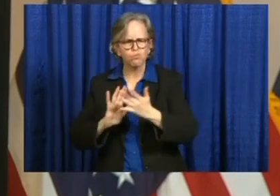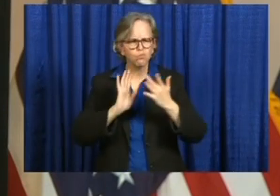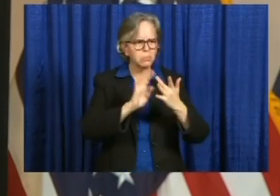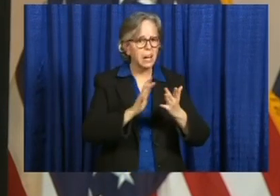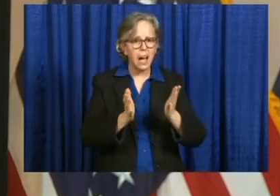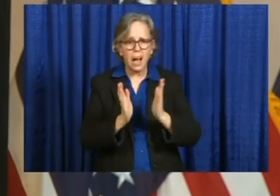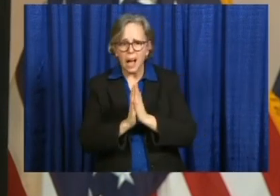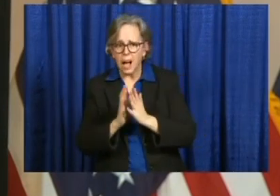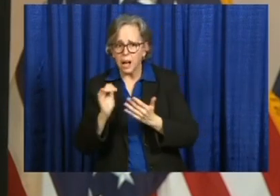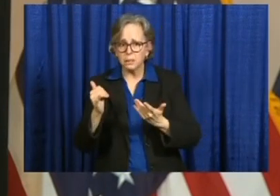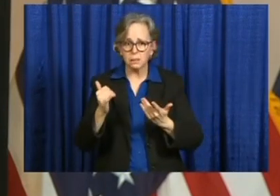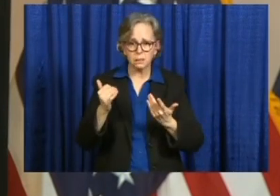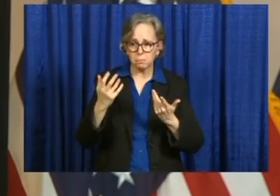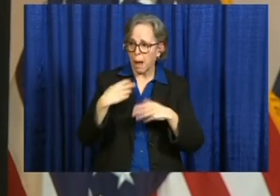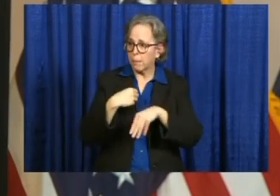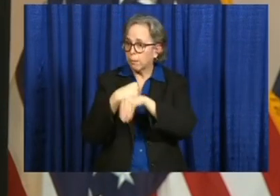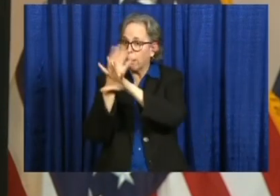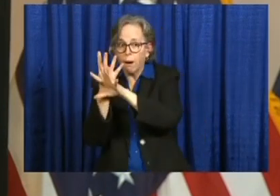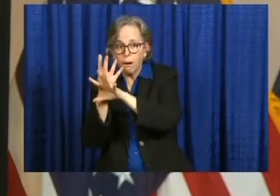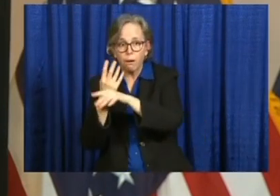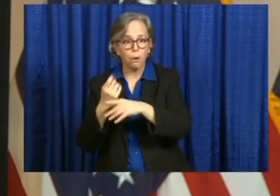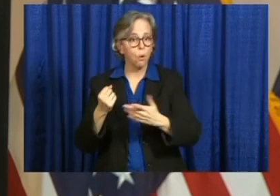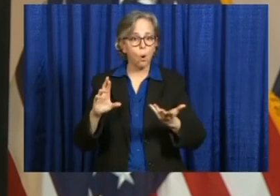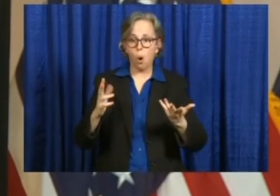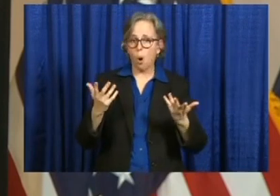person if it's something that needs to be seen in person.